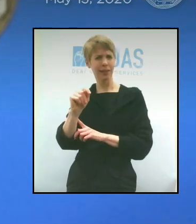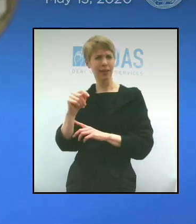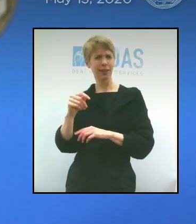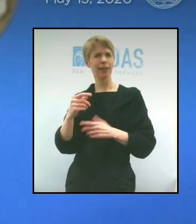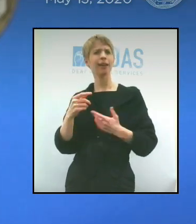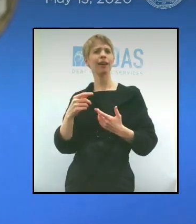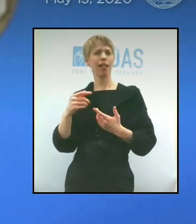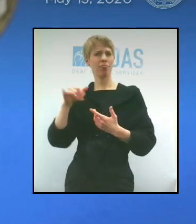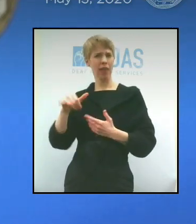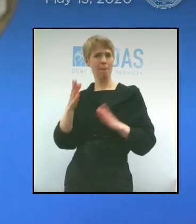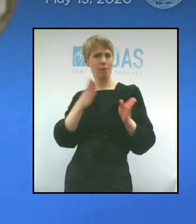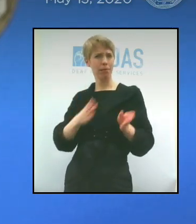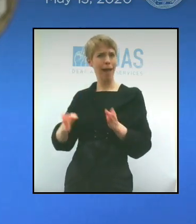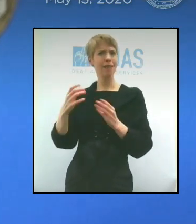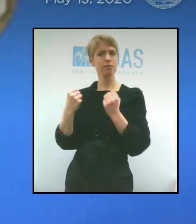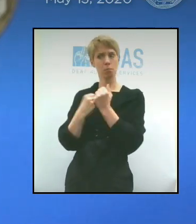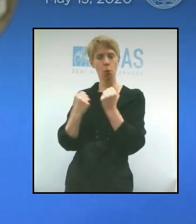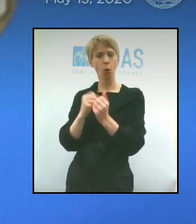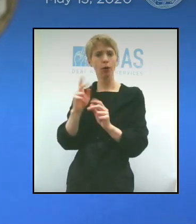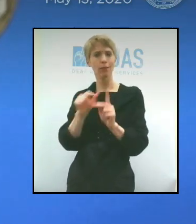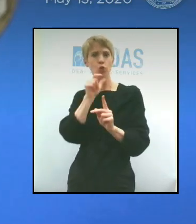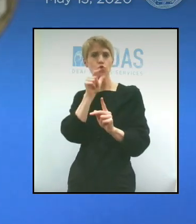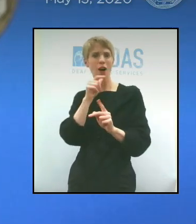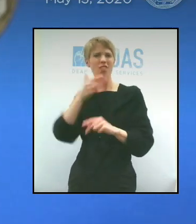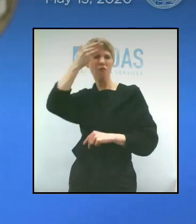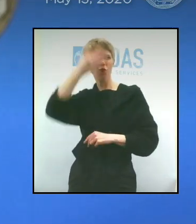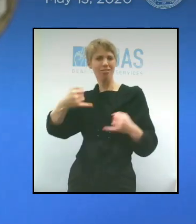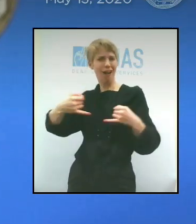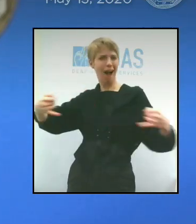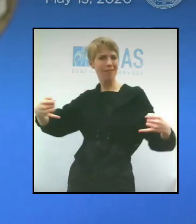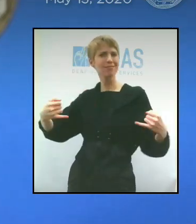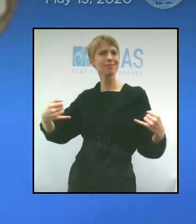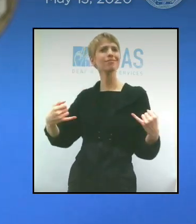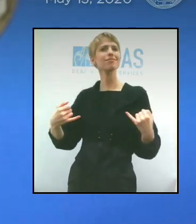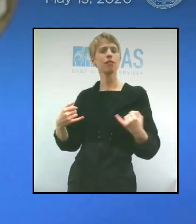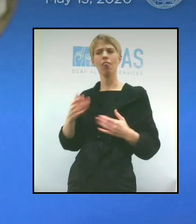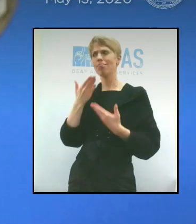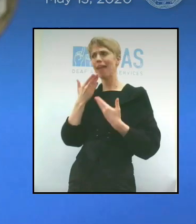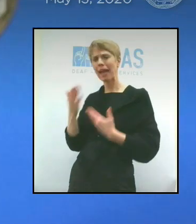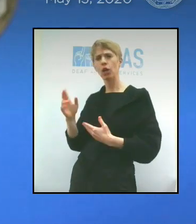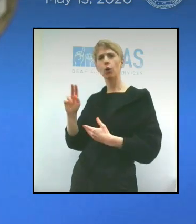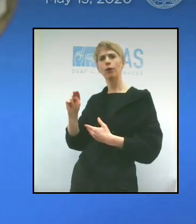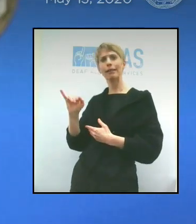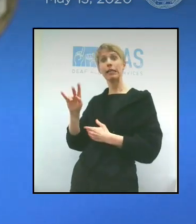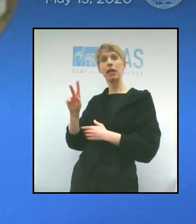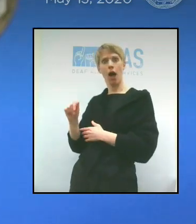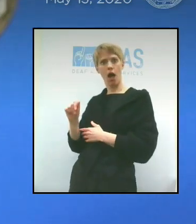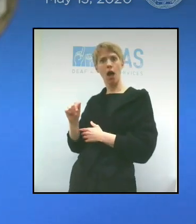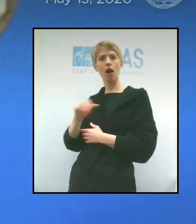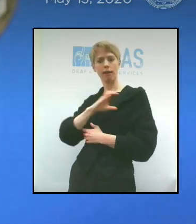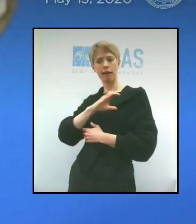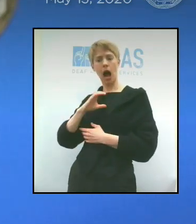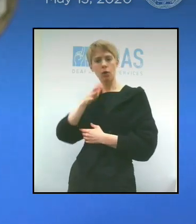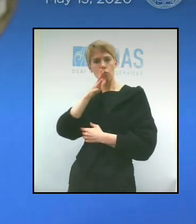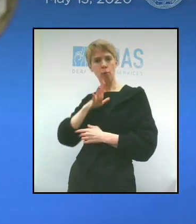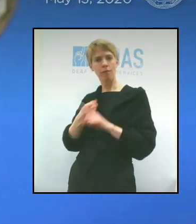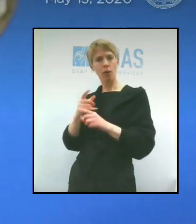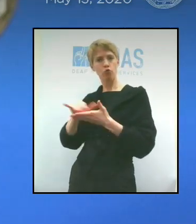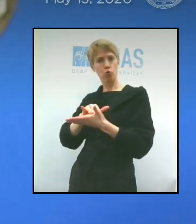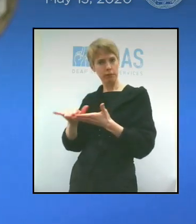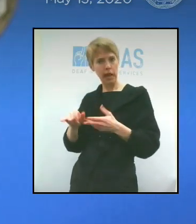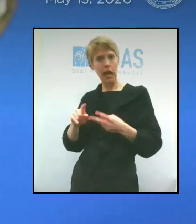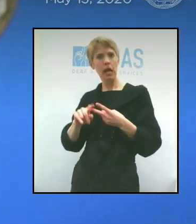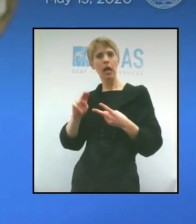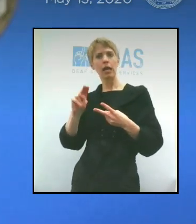support that plan. I thank Nita Lowey, the prime sponsor, a congresswoman from New York State, as well as Speaker Pelosi